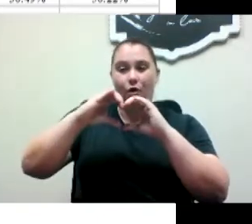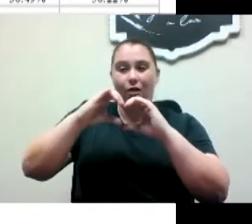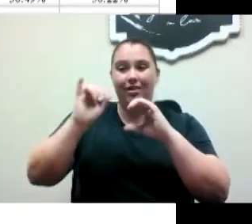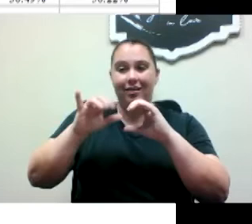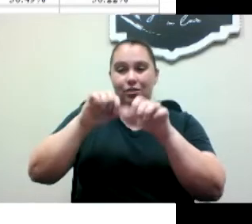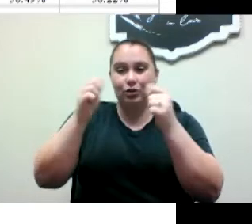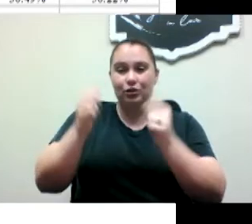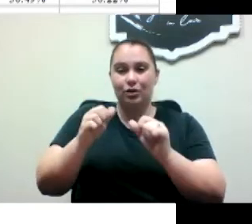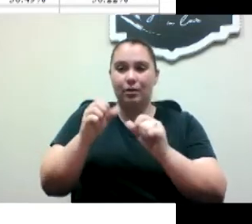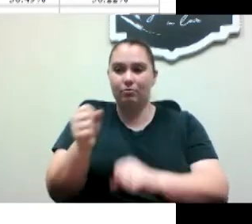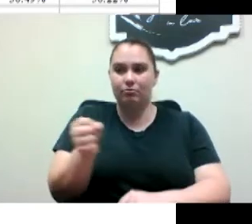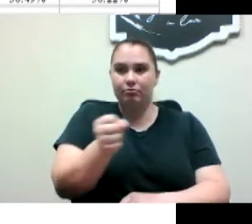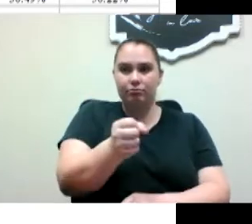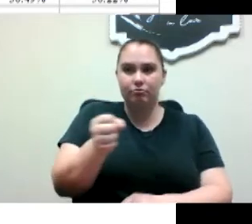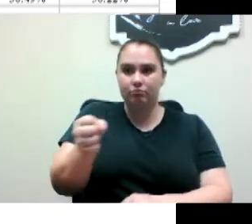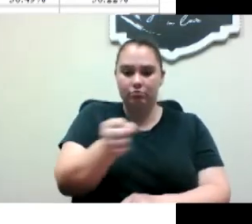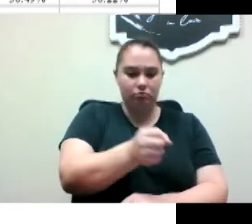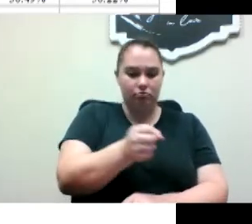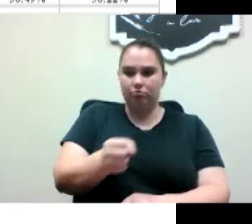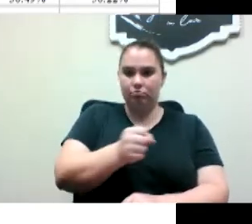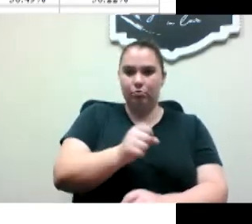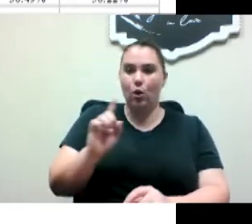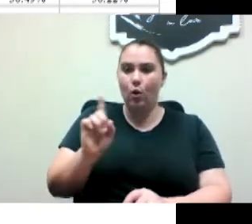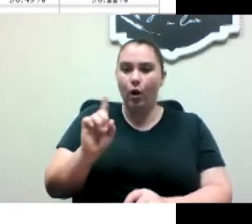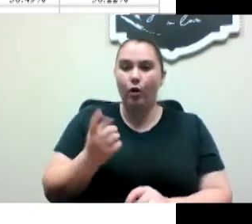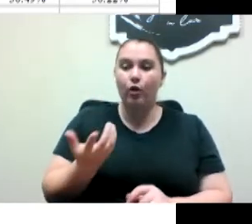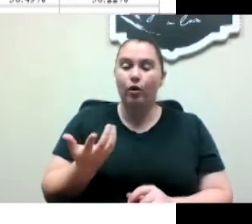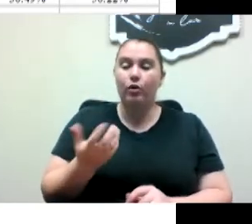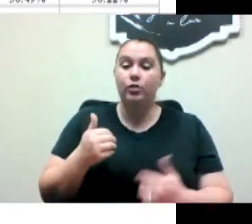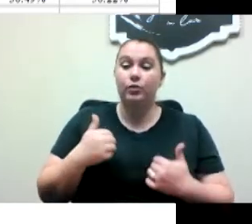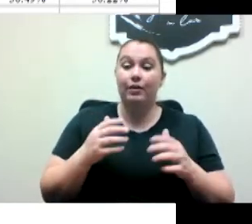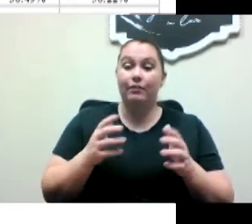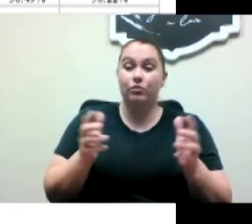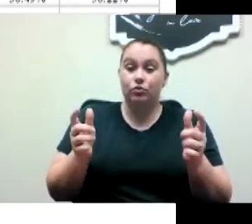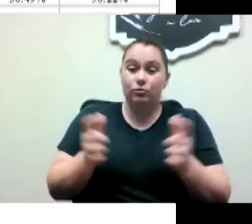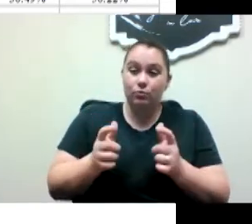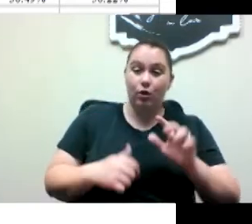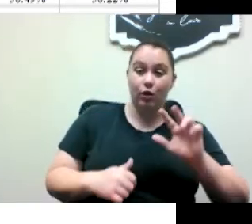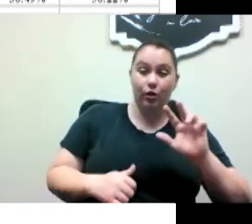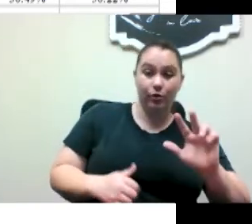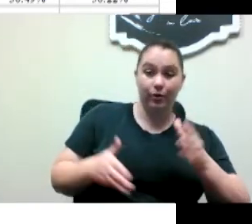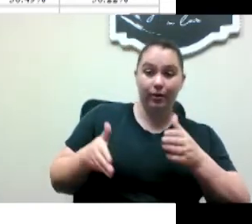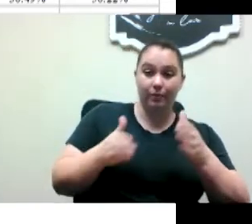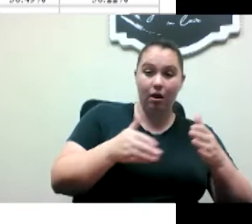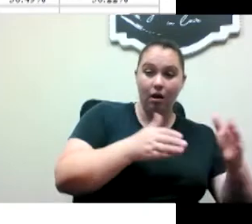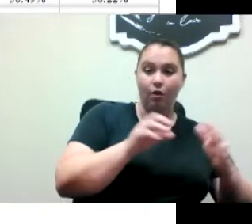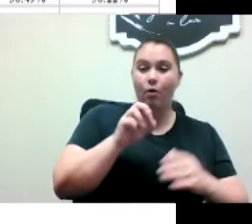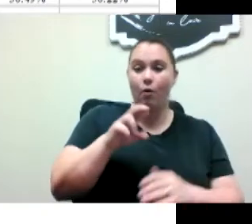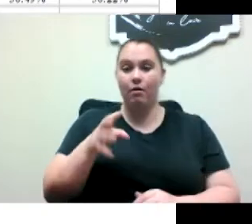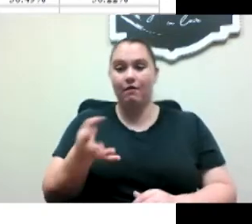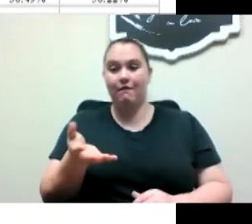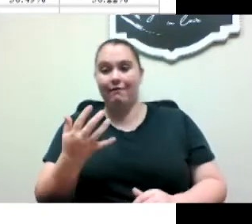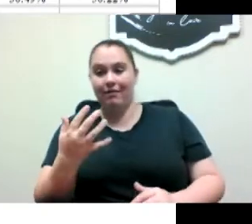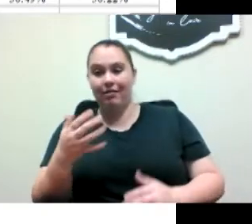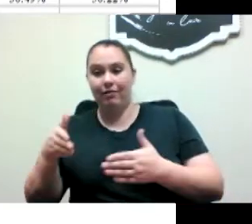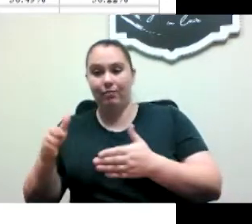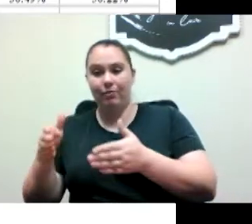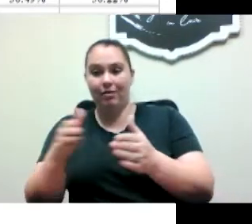that extent, the choice has that small 3-block or 4-block area that affects 5.